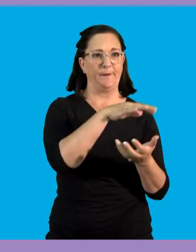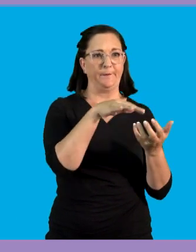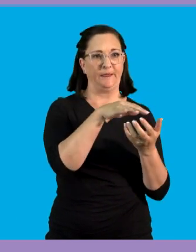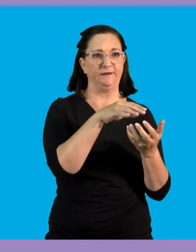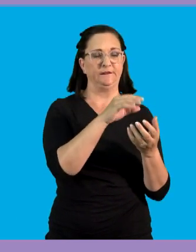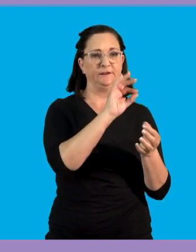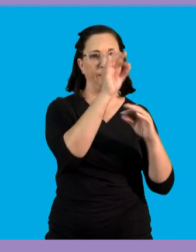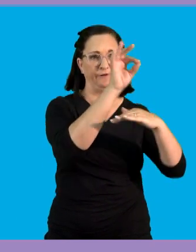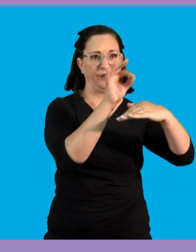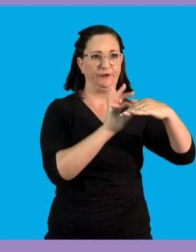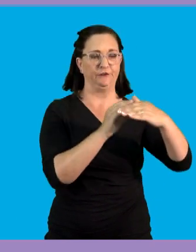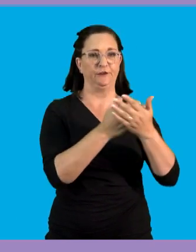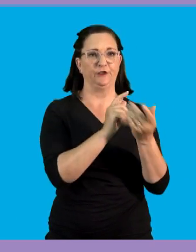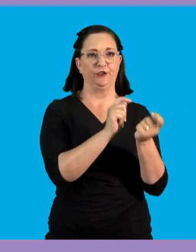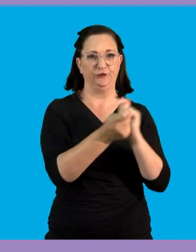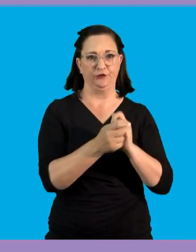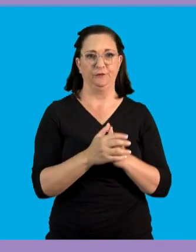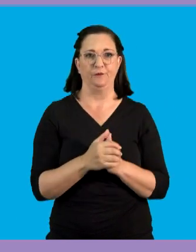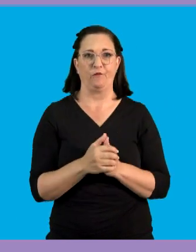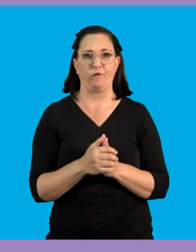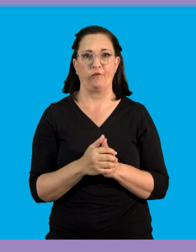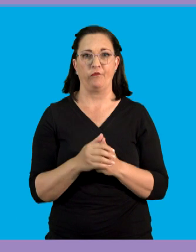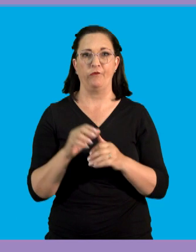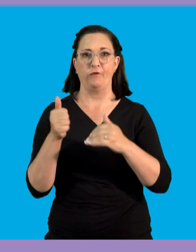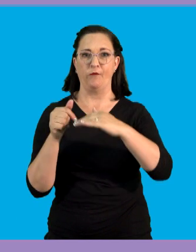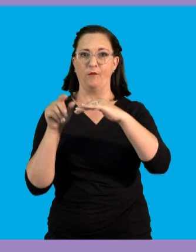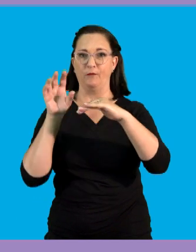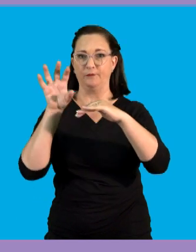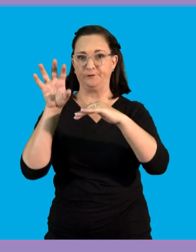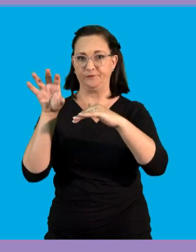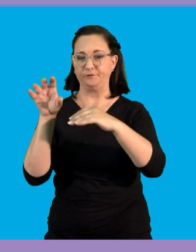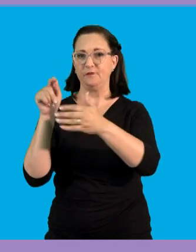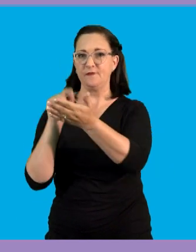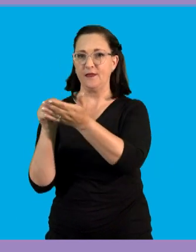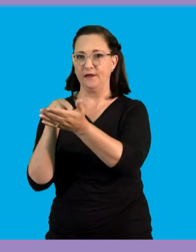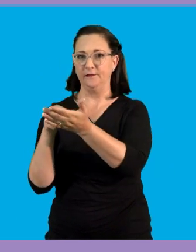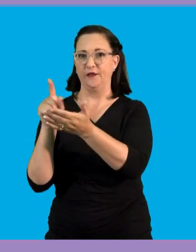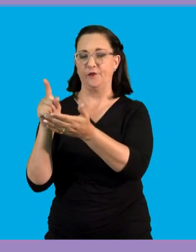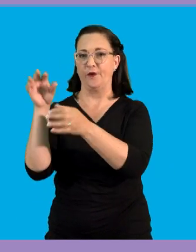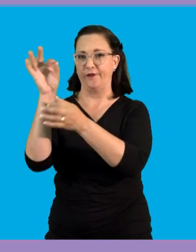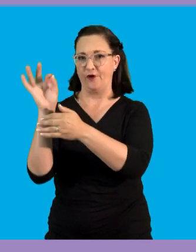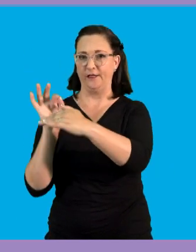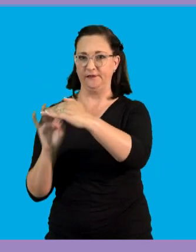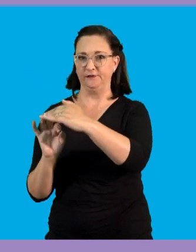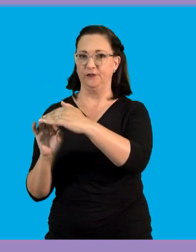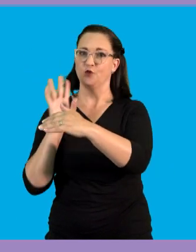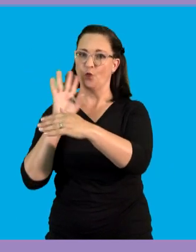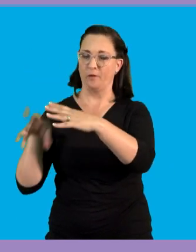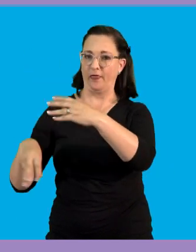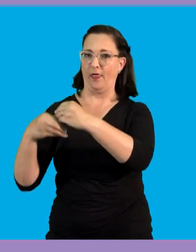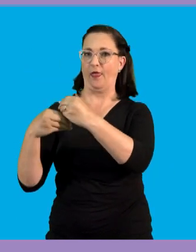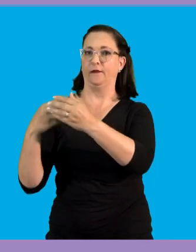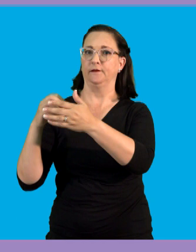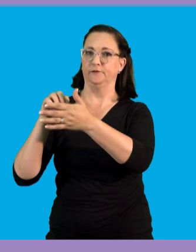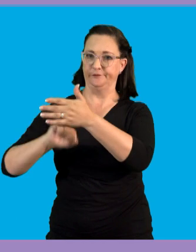fractions. Then we are going to be looking at calculations with common fractions, where our focus here is going to be on addition